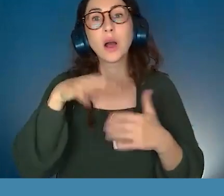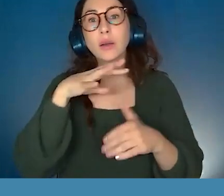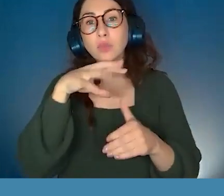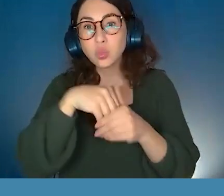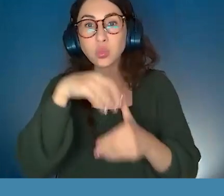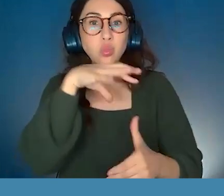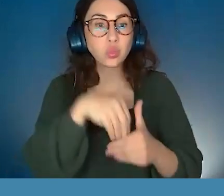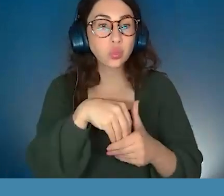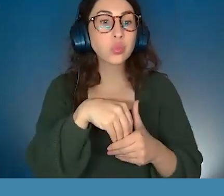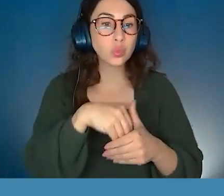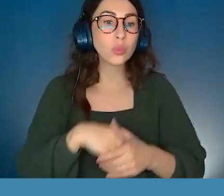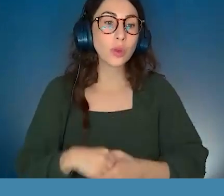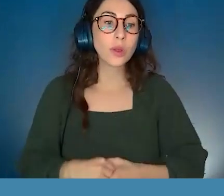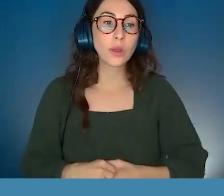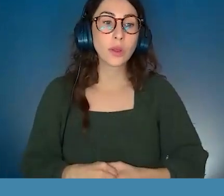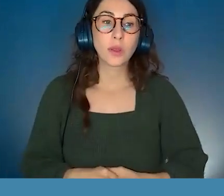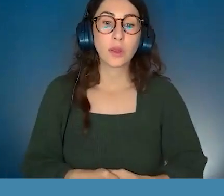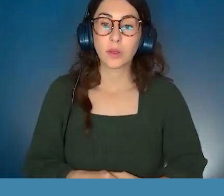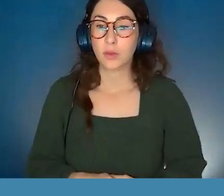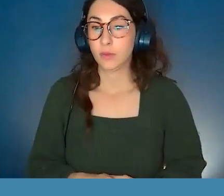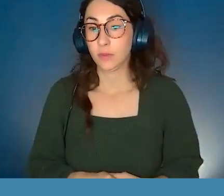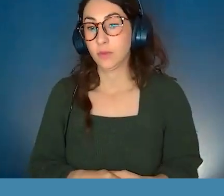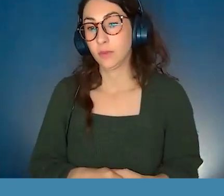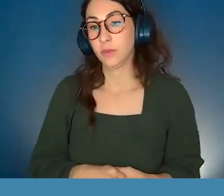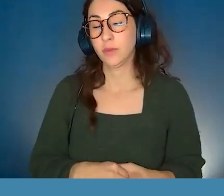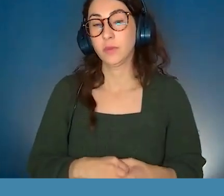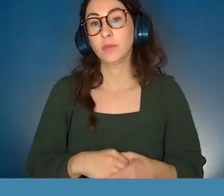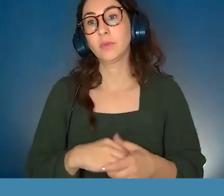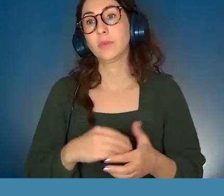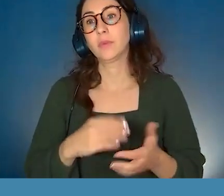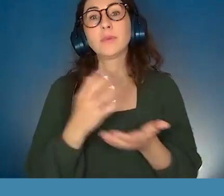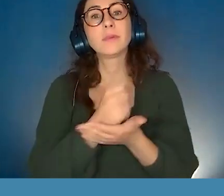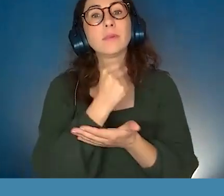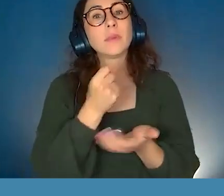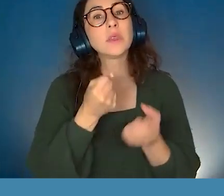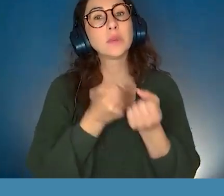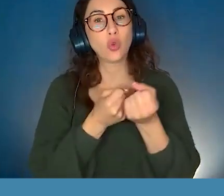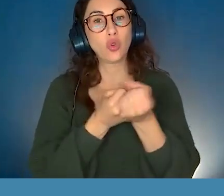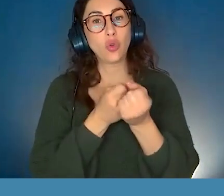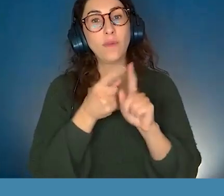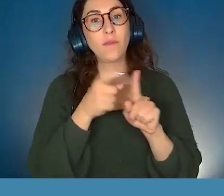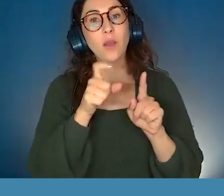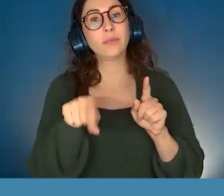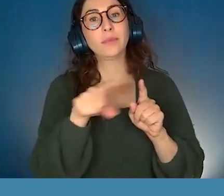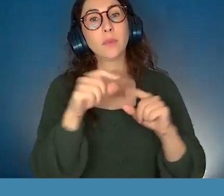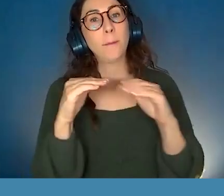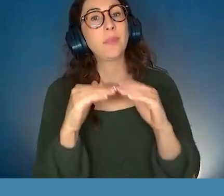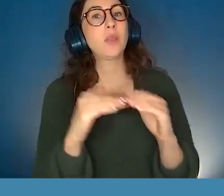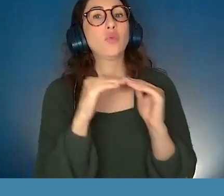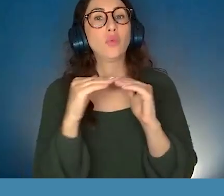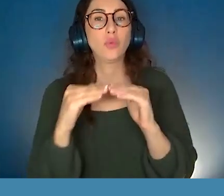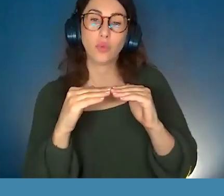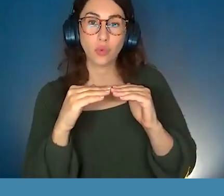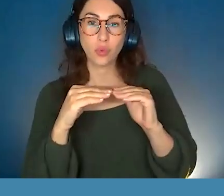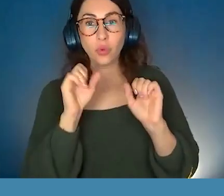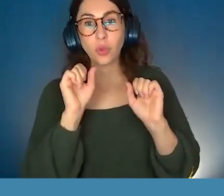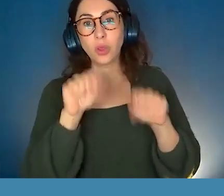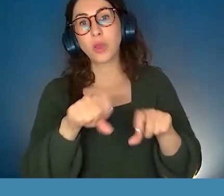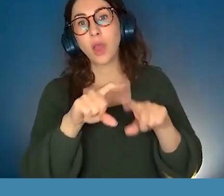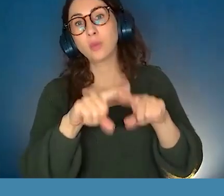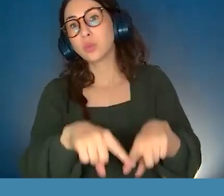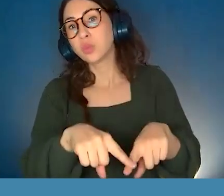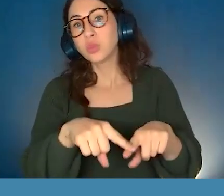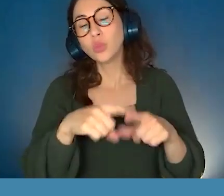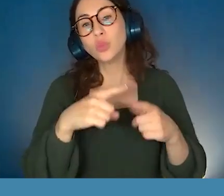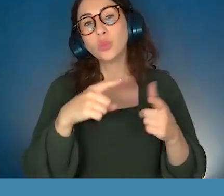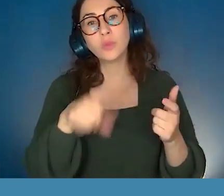centers. And it's really gaining support from peer volunteers there, individuals who they can rely on and have been through